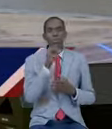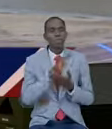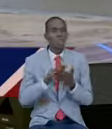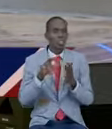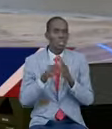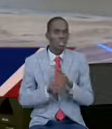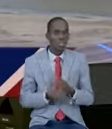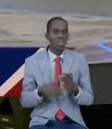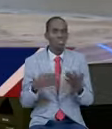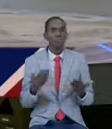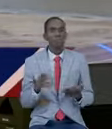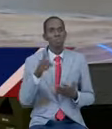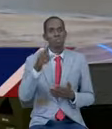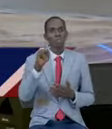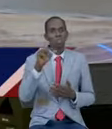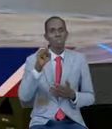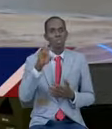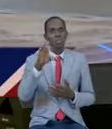lasciviousness, verse 20,